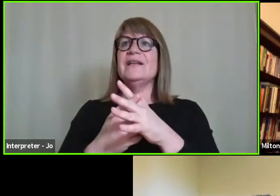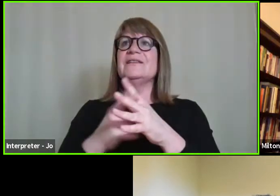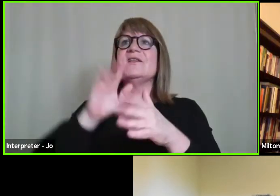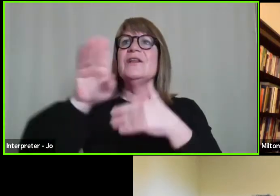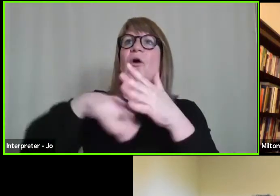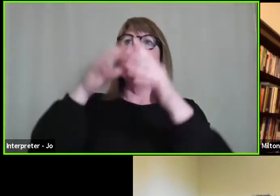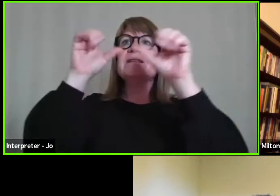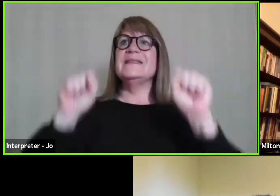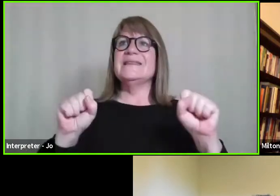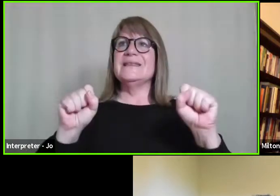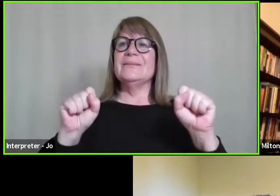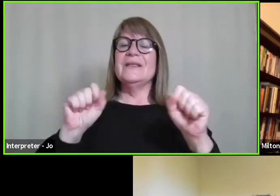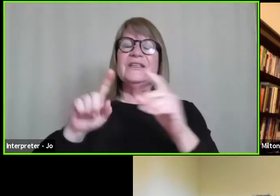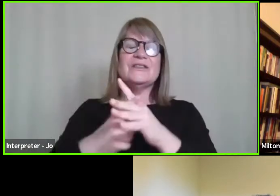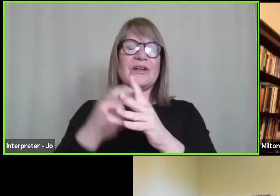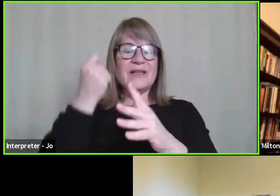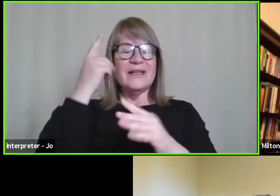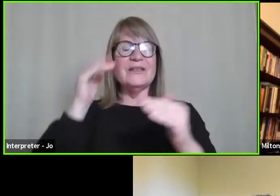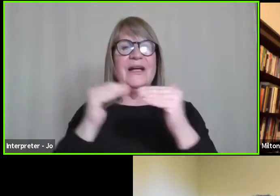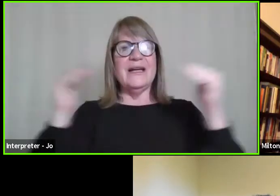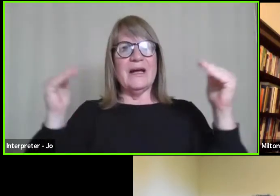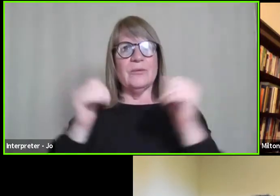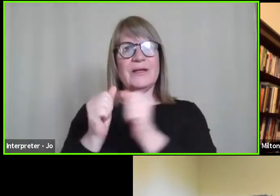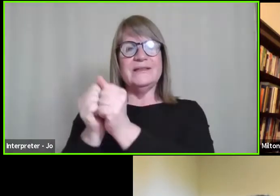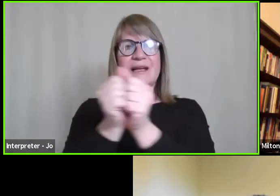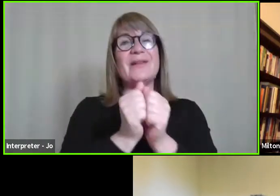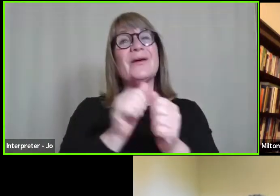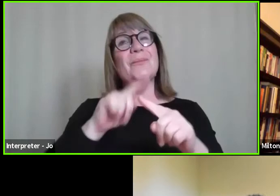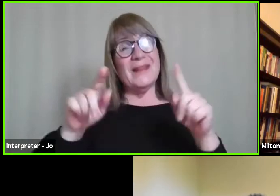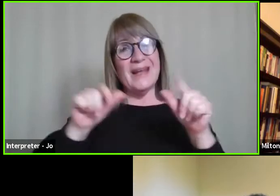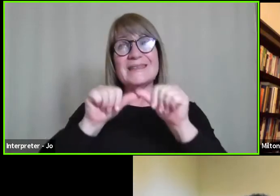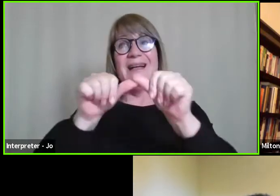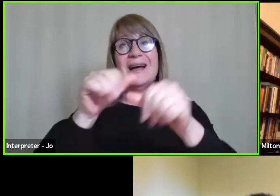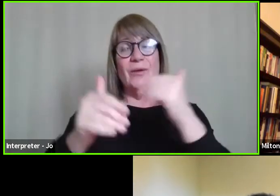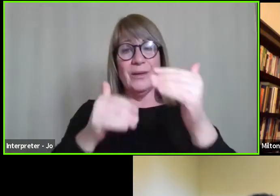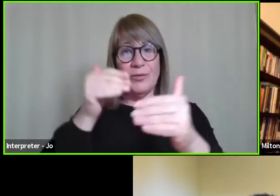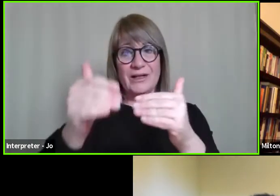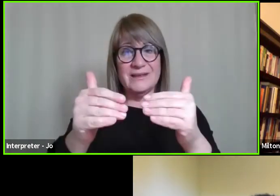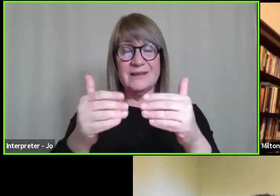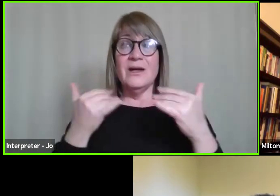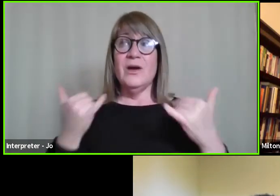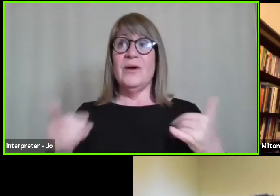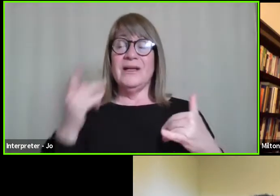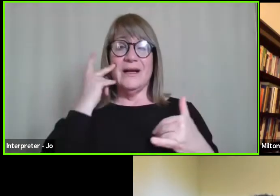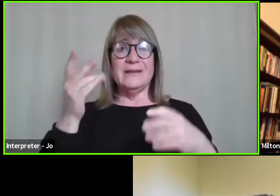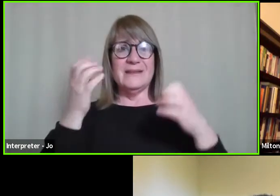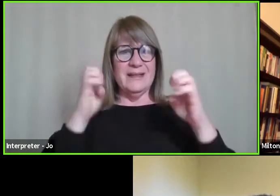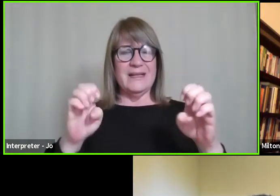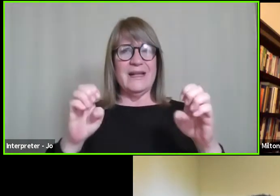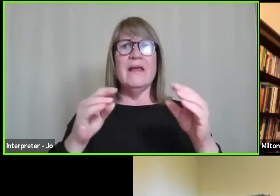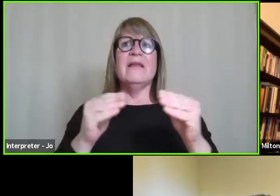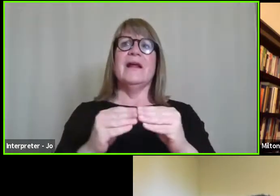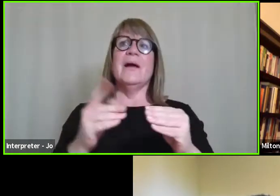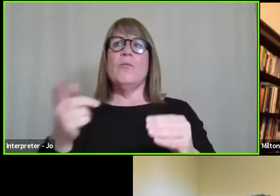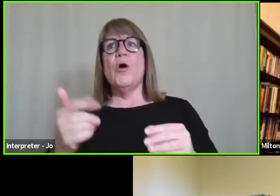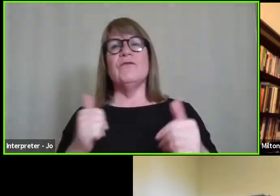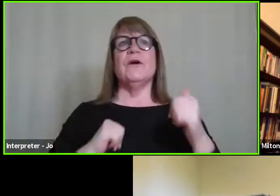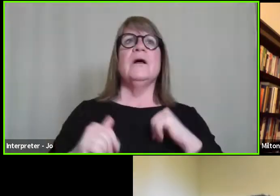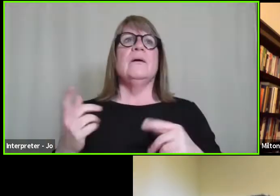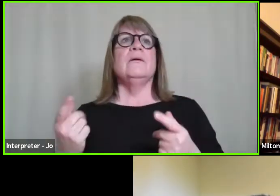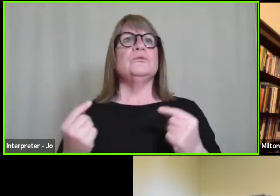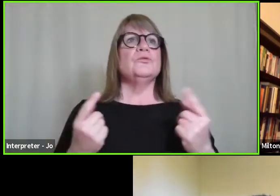that will be a process right now what i see are a lot of efforts that are more performative but i